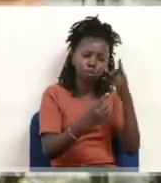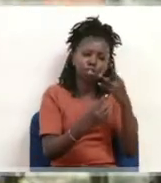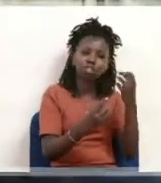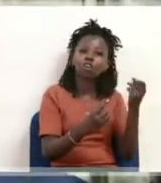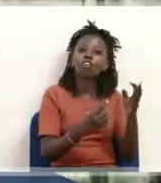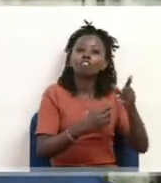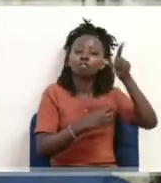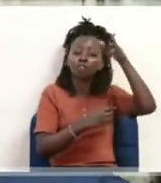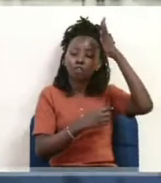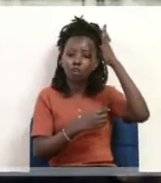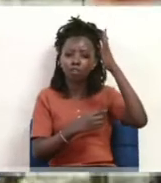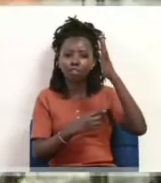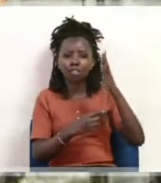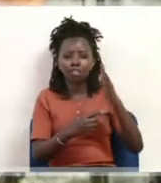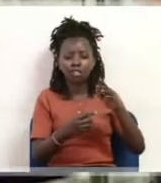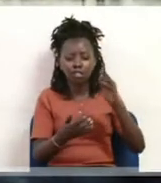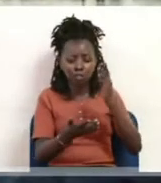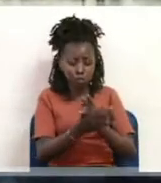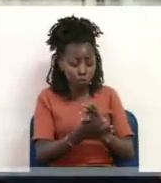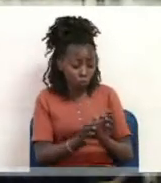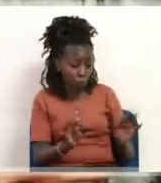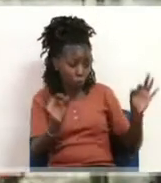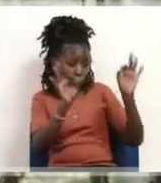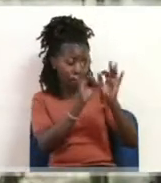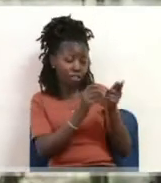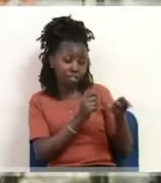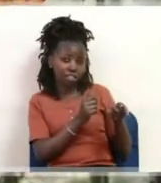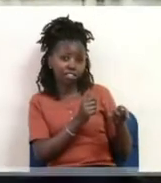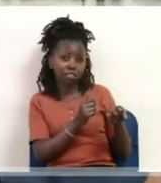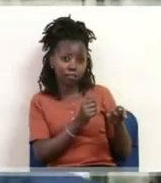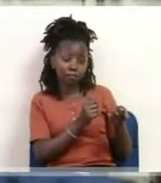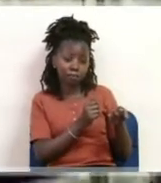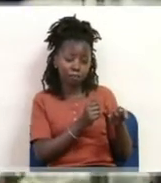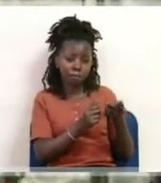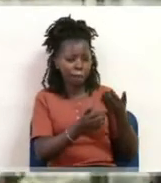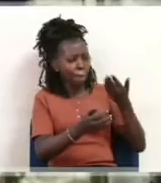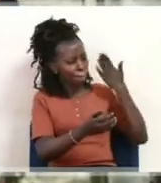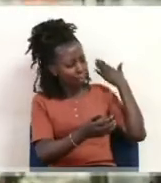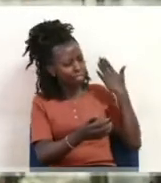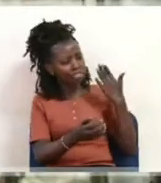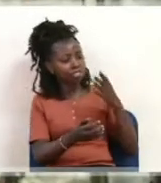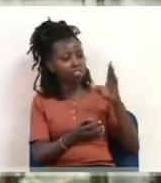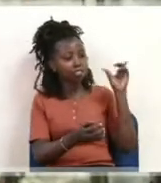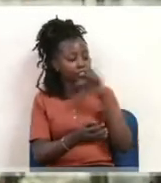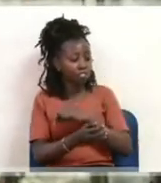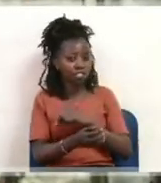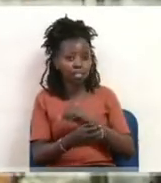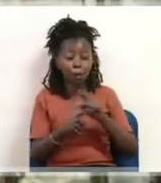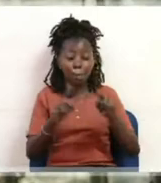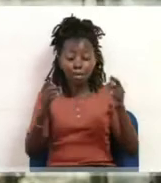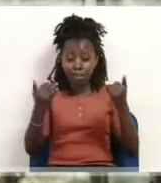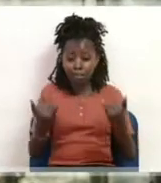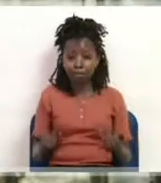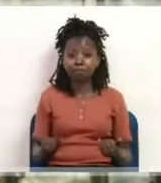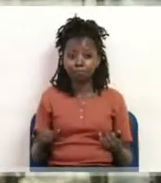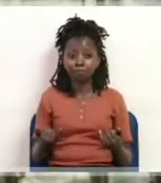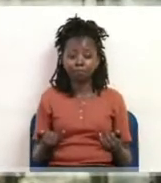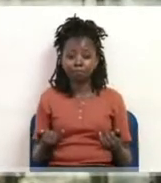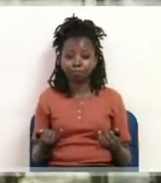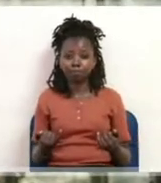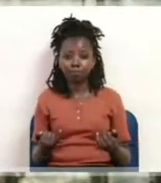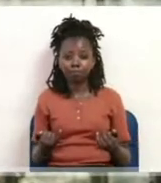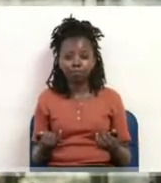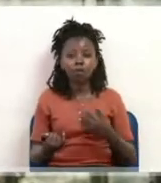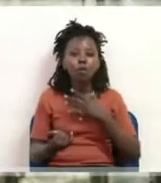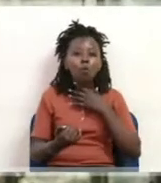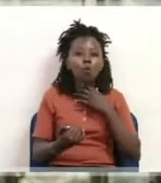was gone. It was done with. It is unchangeable. But now the people of the Lord said with David, we